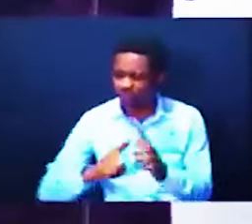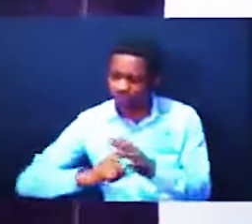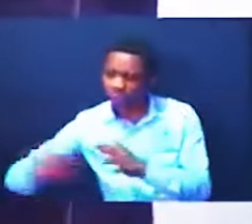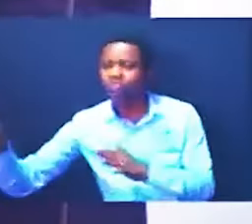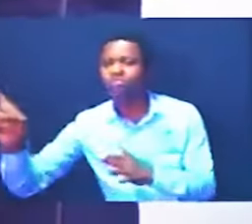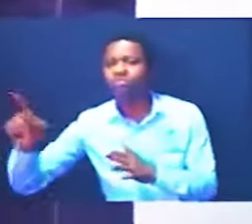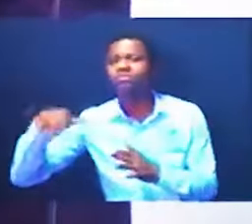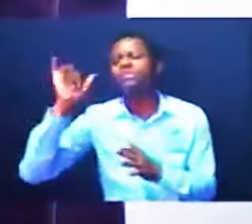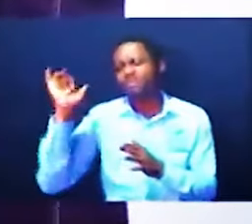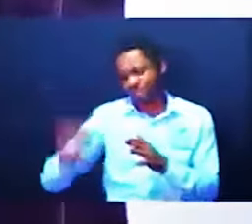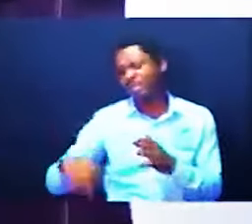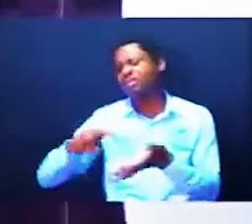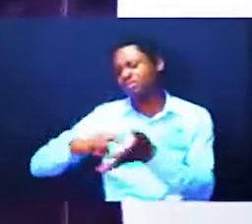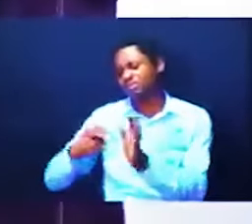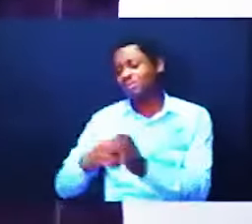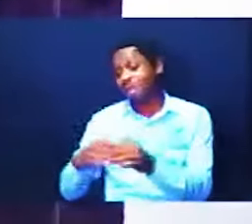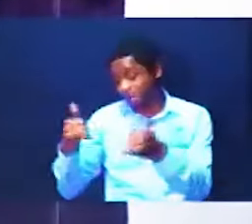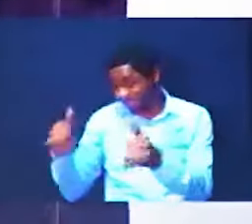That is fatuo neko.